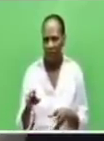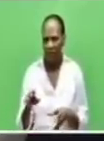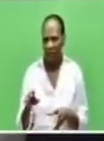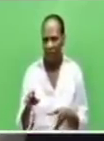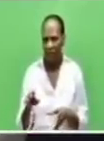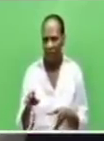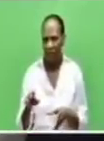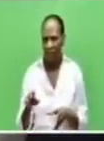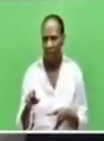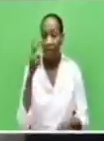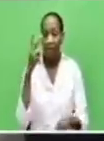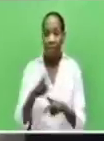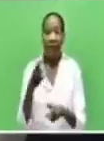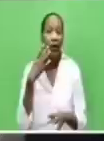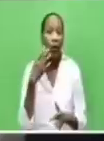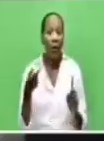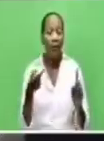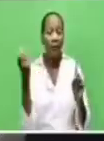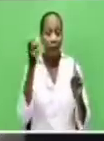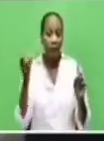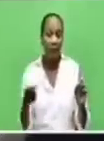was made final when she